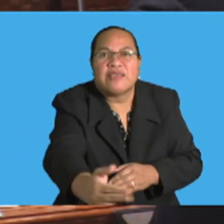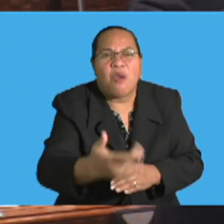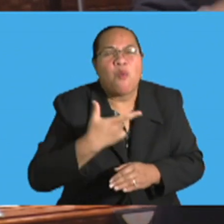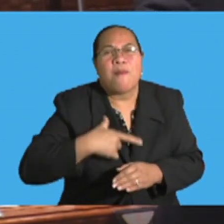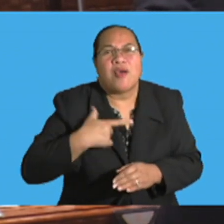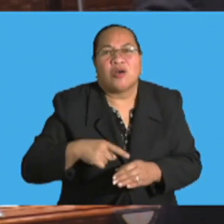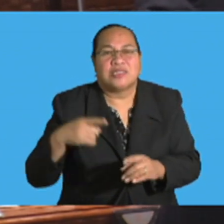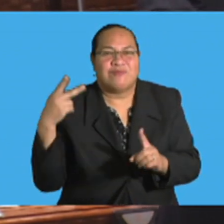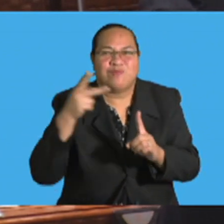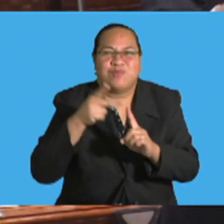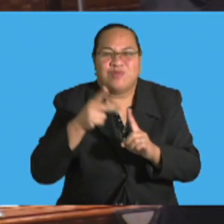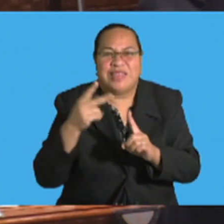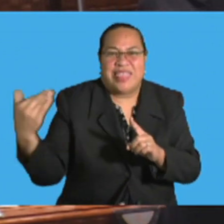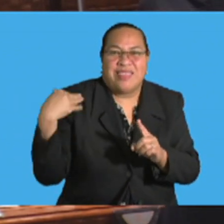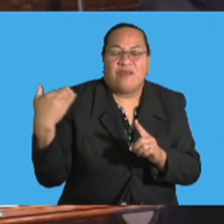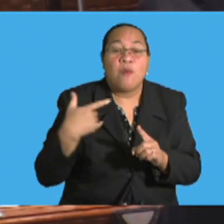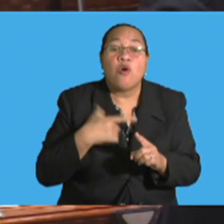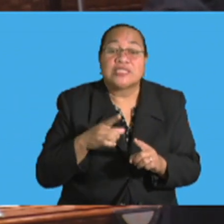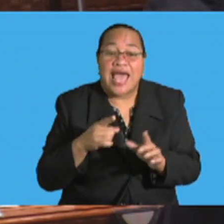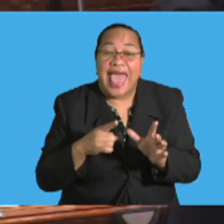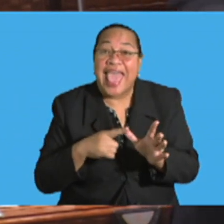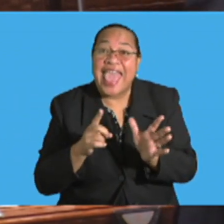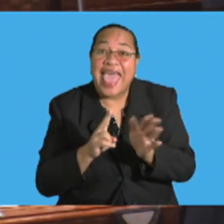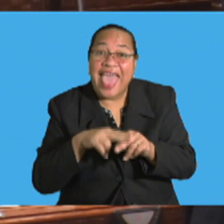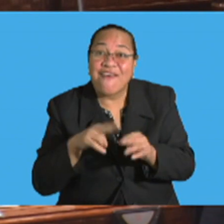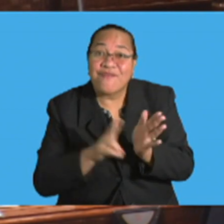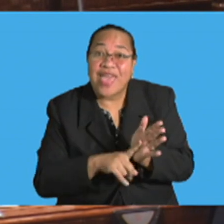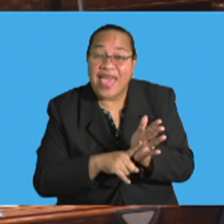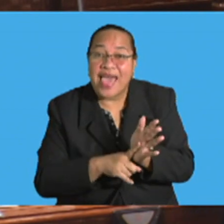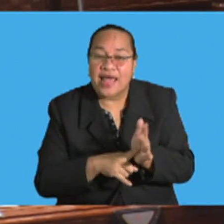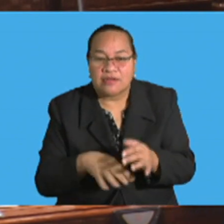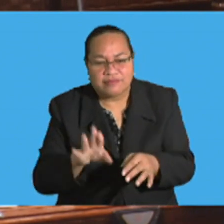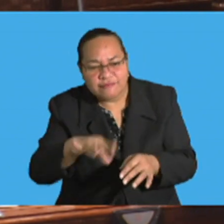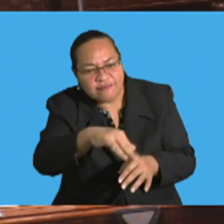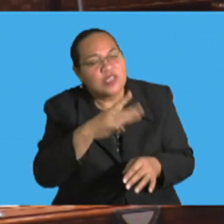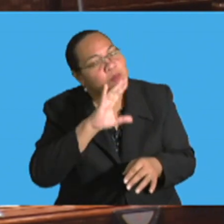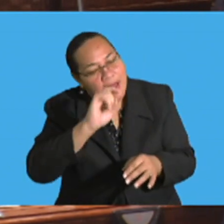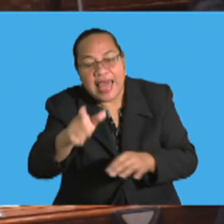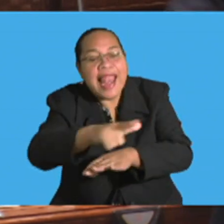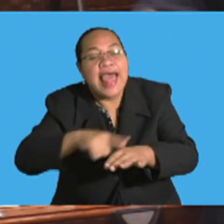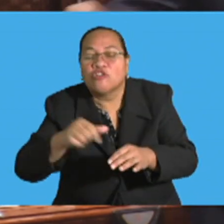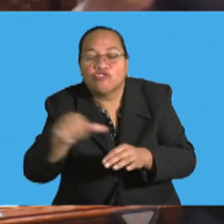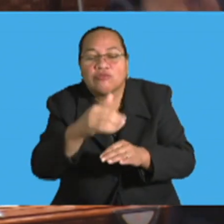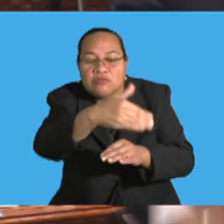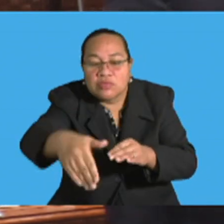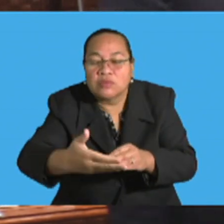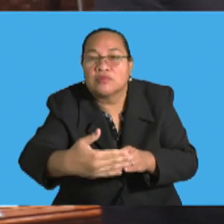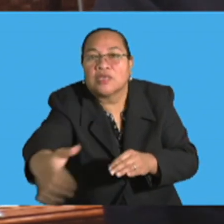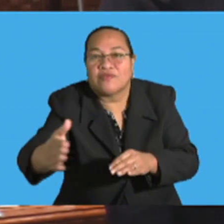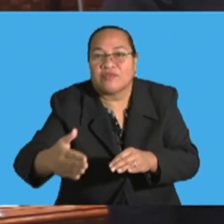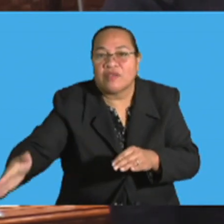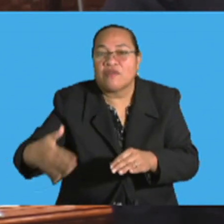interference when AFL board was asked to give away leases that AFL had to individual private